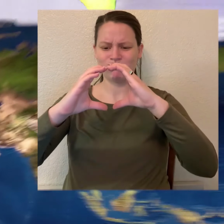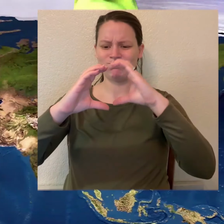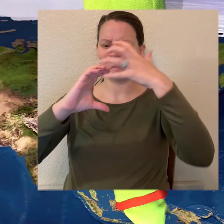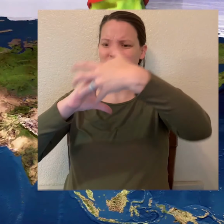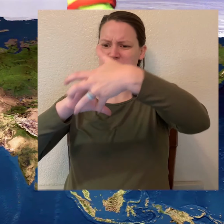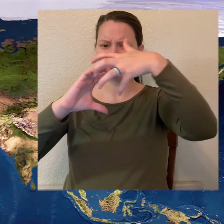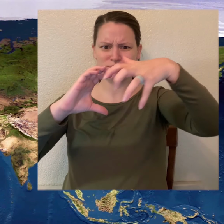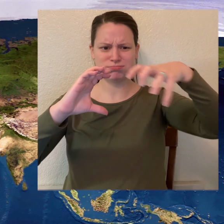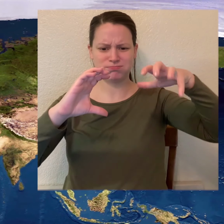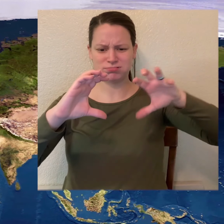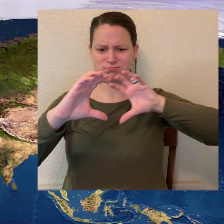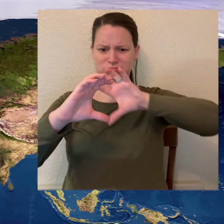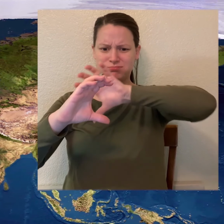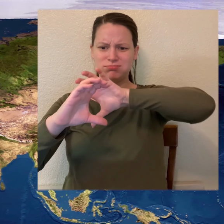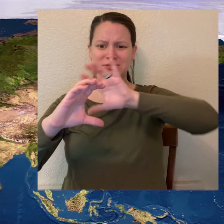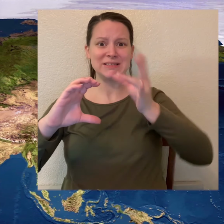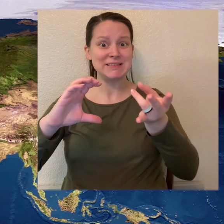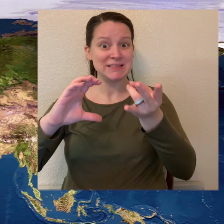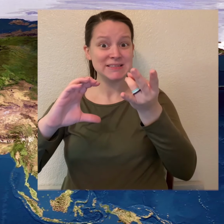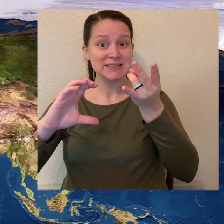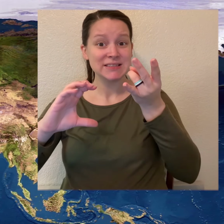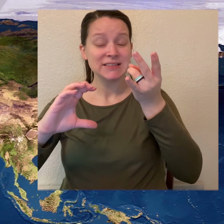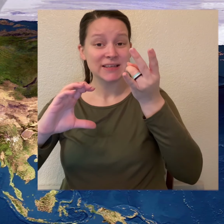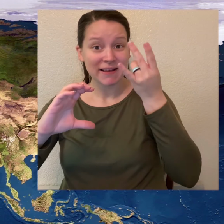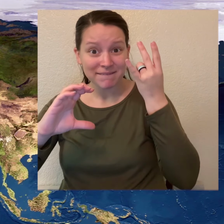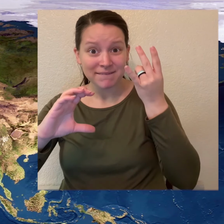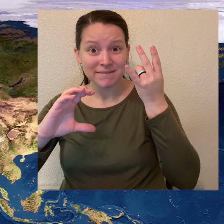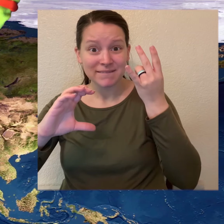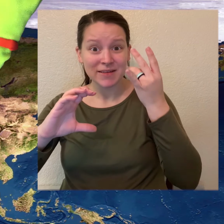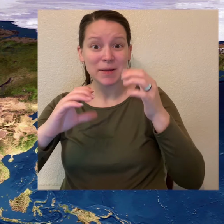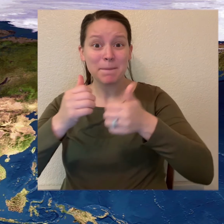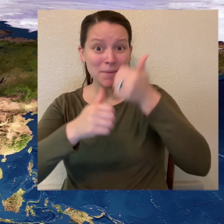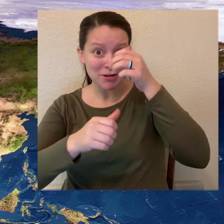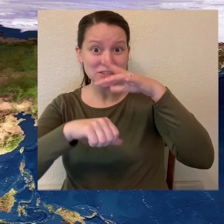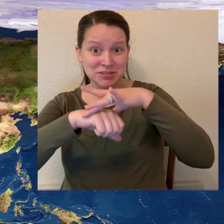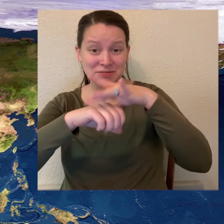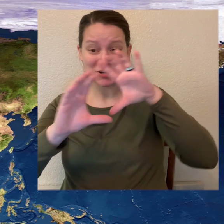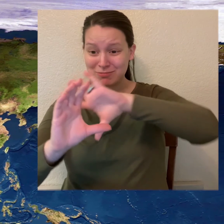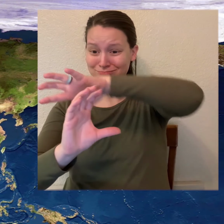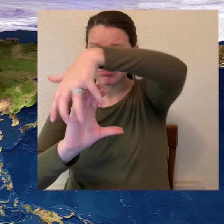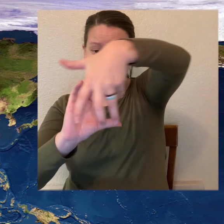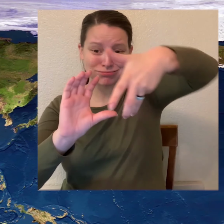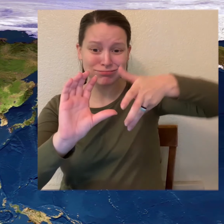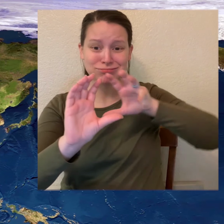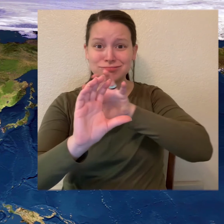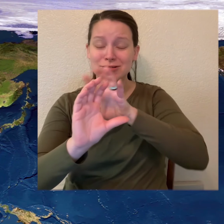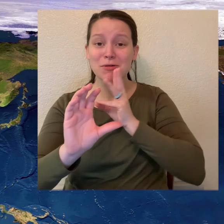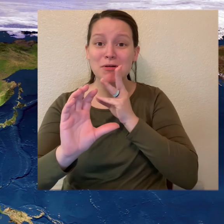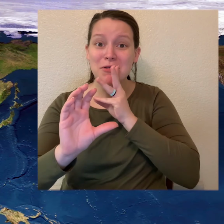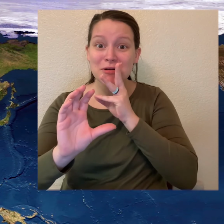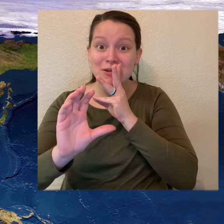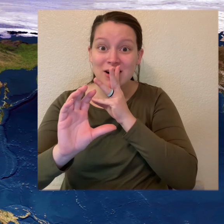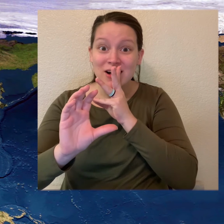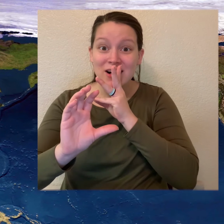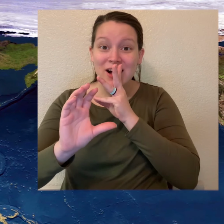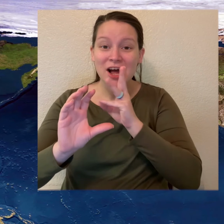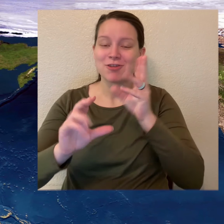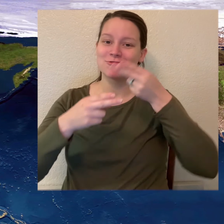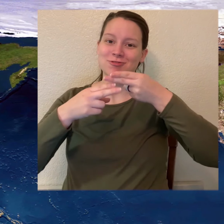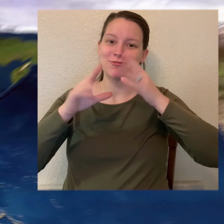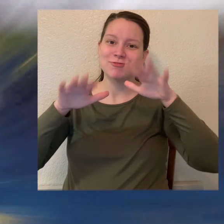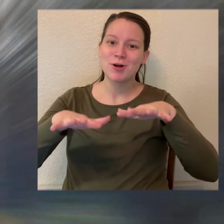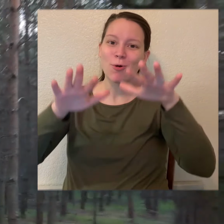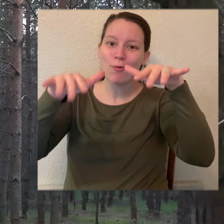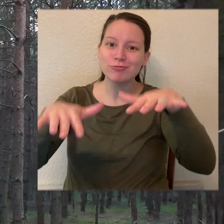There are seven land masses known as continents Most of Earth is covered in water and those are called oceans